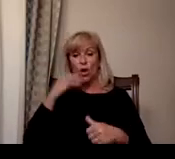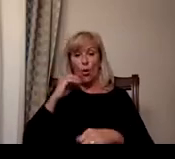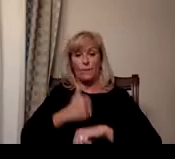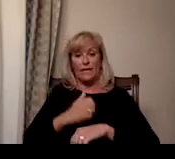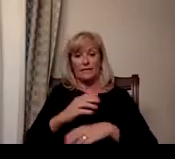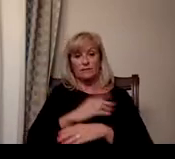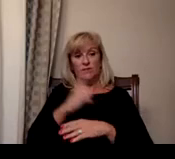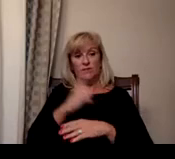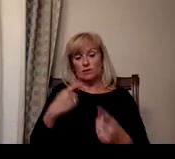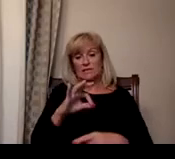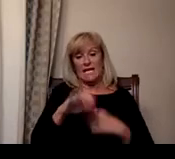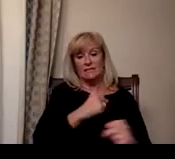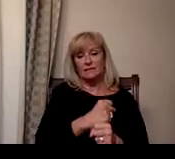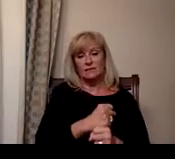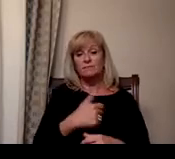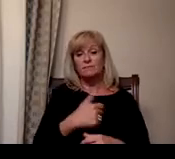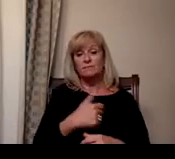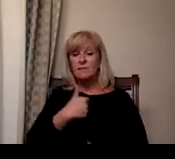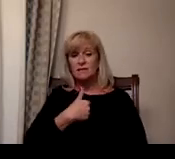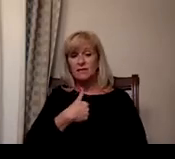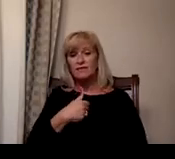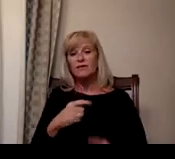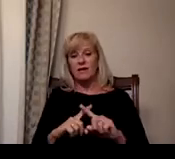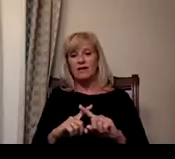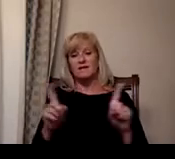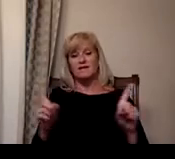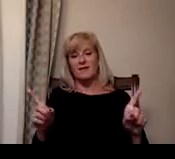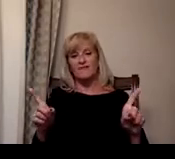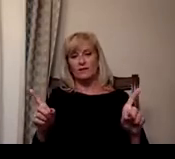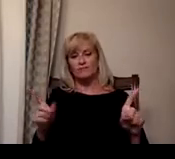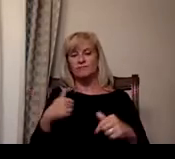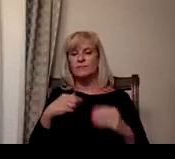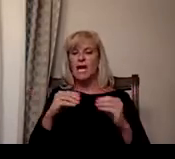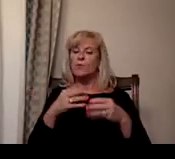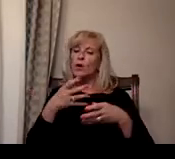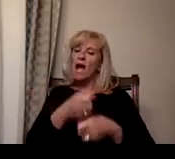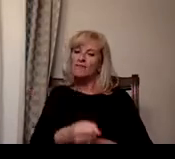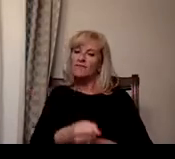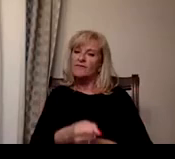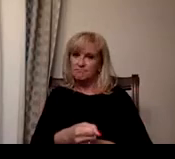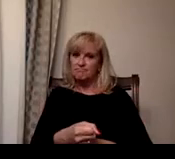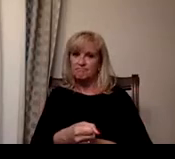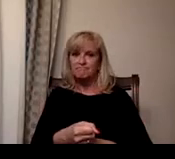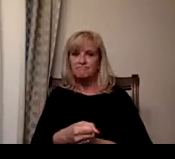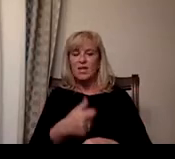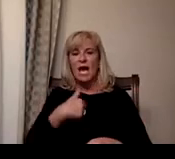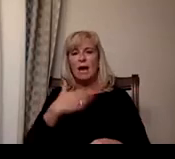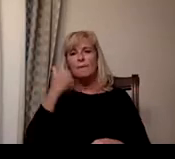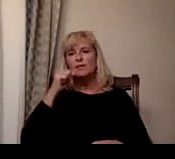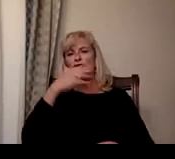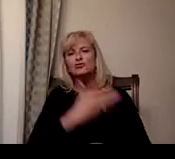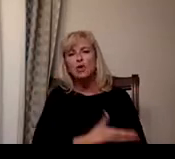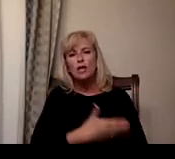am so different. I am a different person than when I started. I'm more confident. I'm a better daughter. I'm a